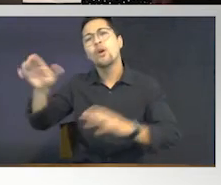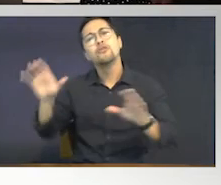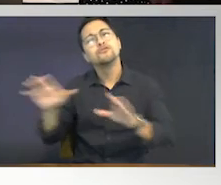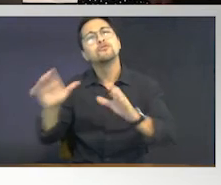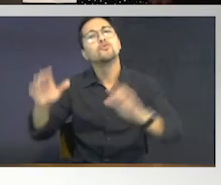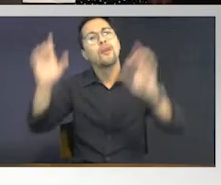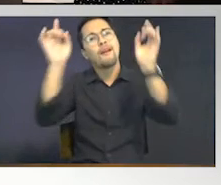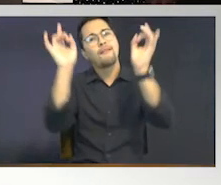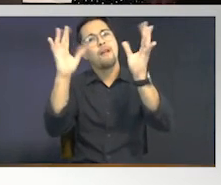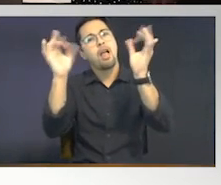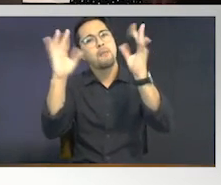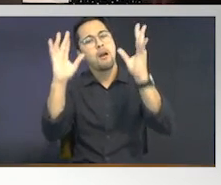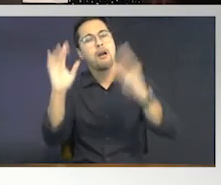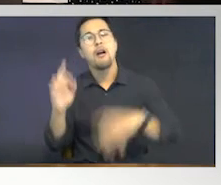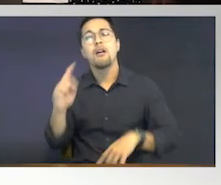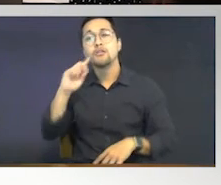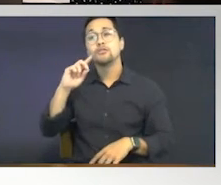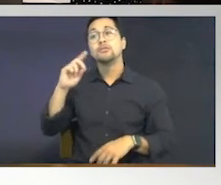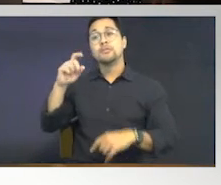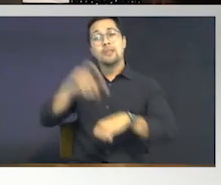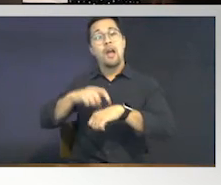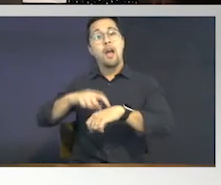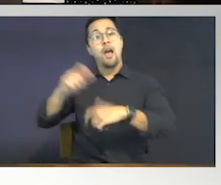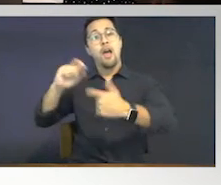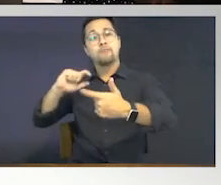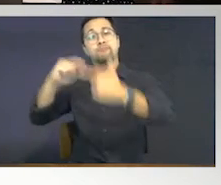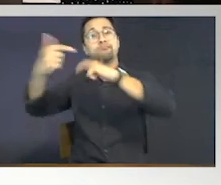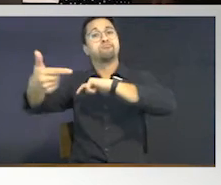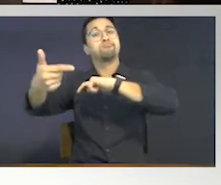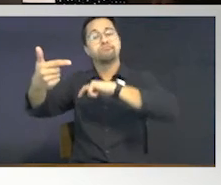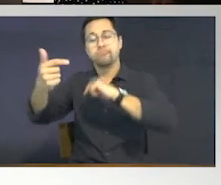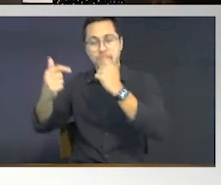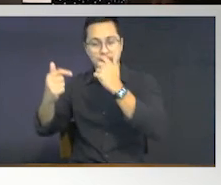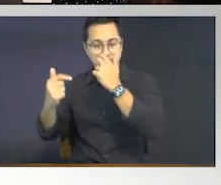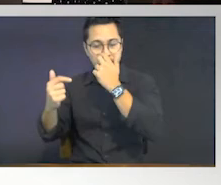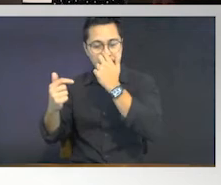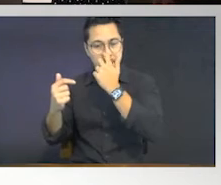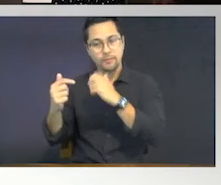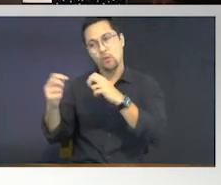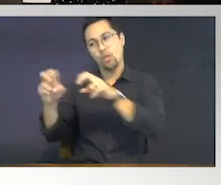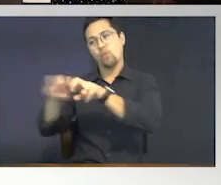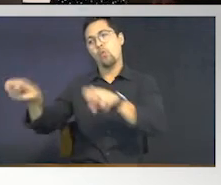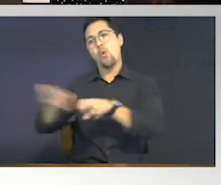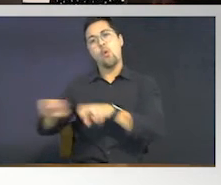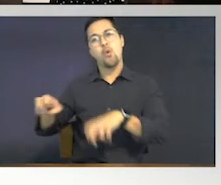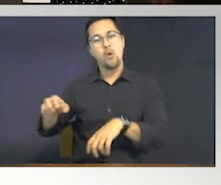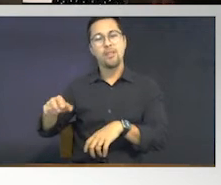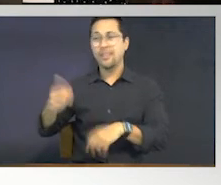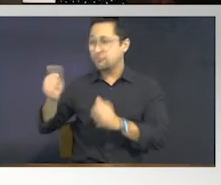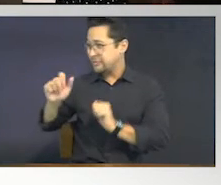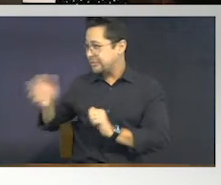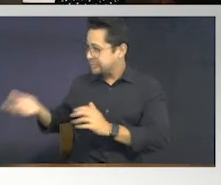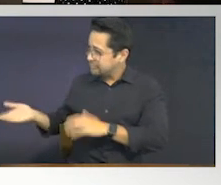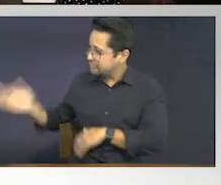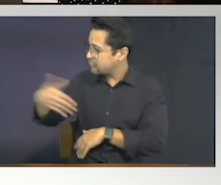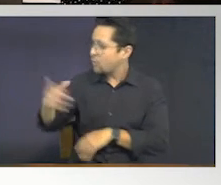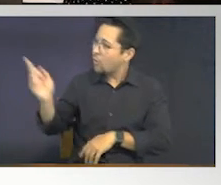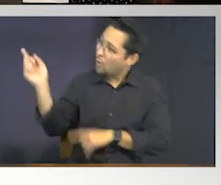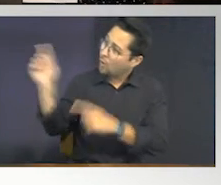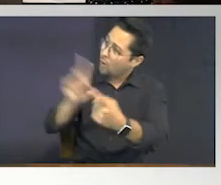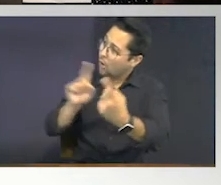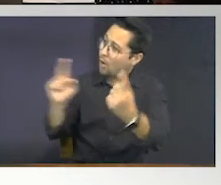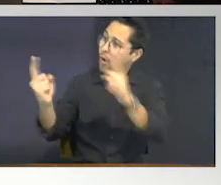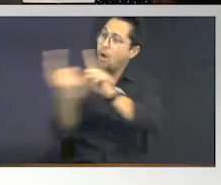volleyball, and it came time to rotate the rows, right? And they tried to get him to move up to the front